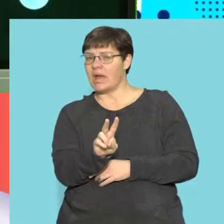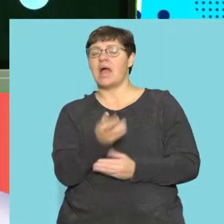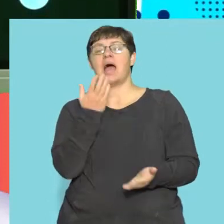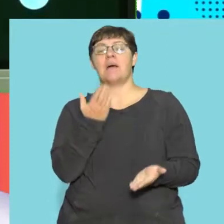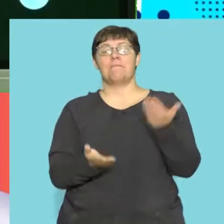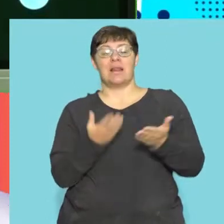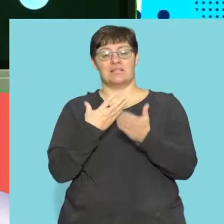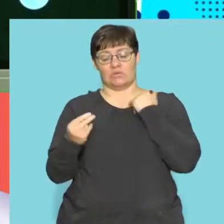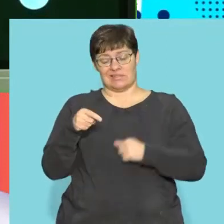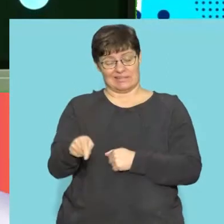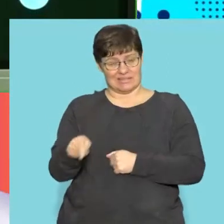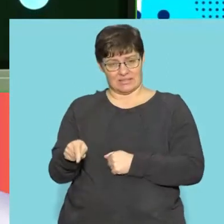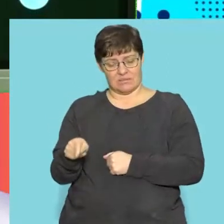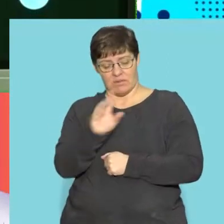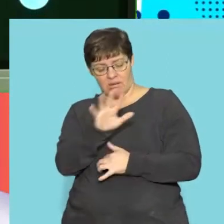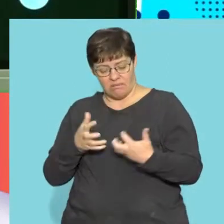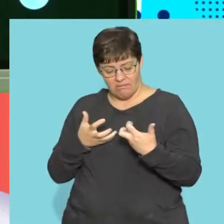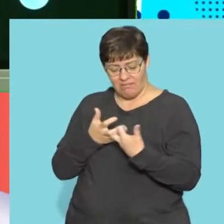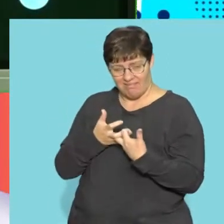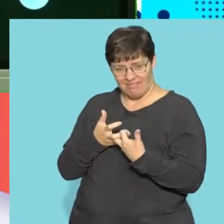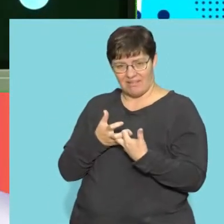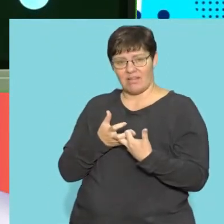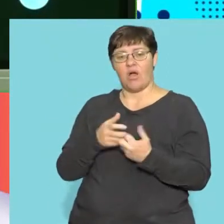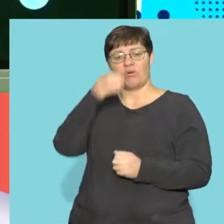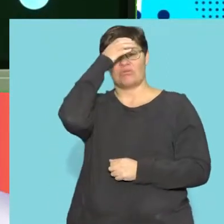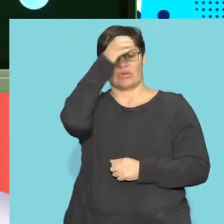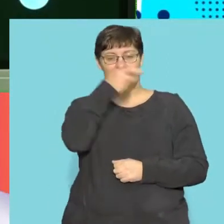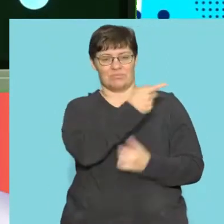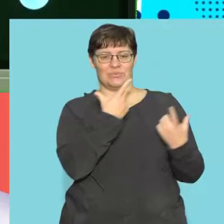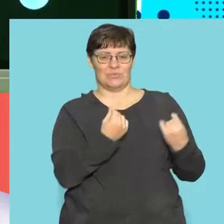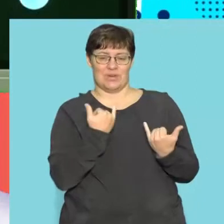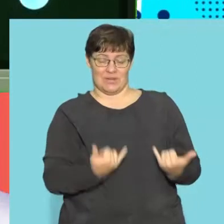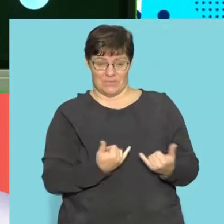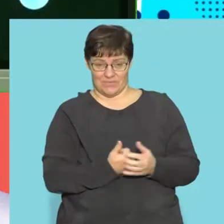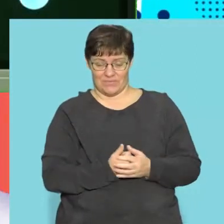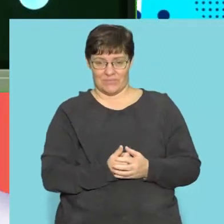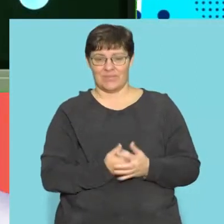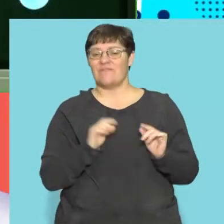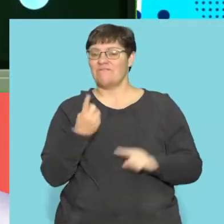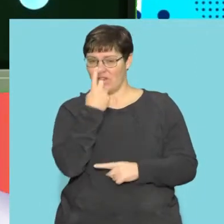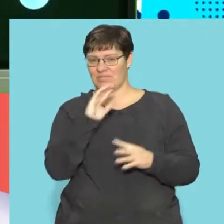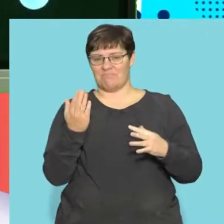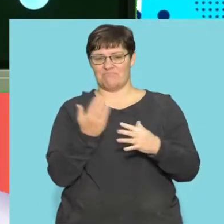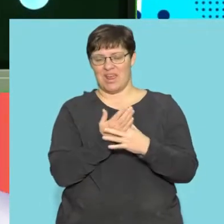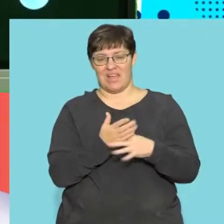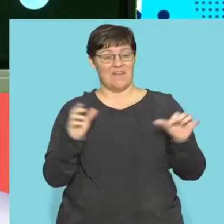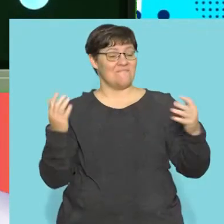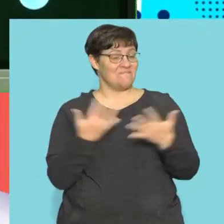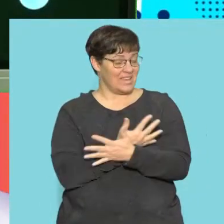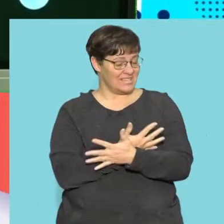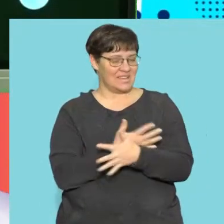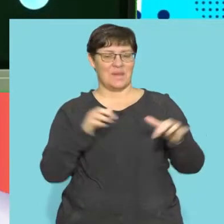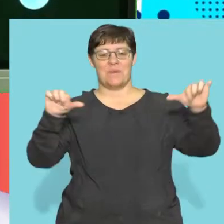the outstanding balance and how does it then factor into this whole concept that we've just discussed now. But for now, let's take